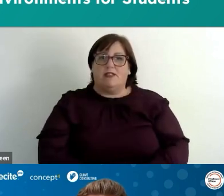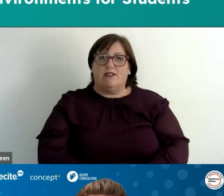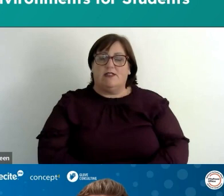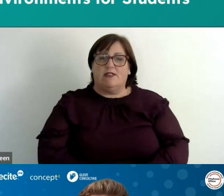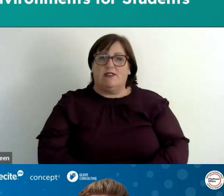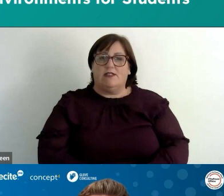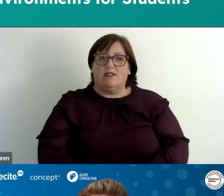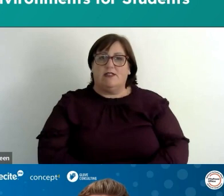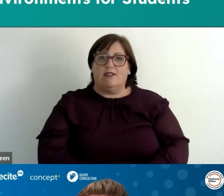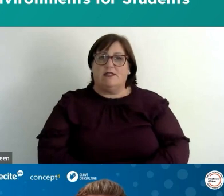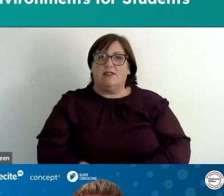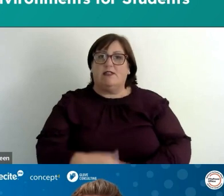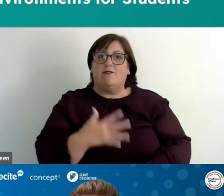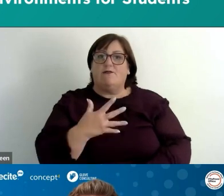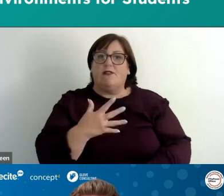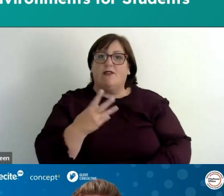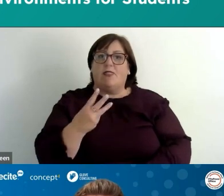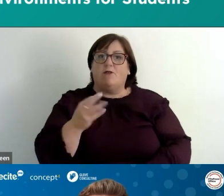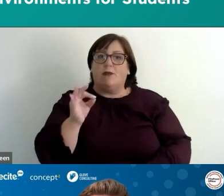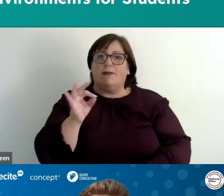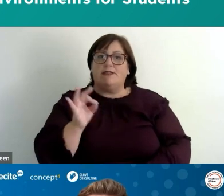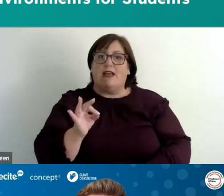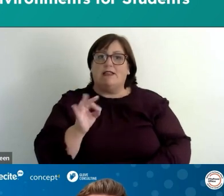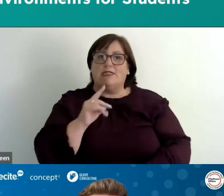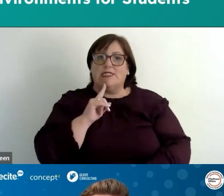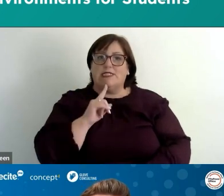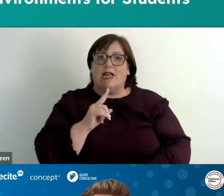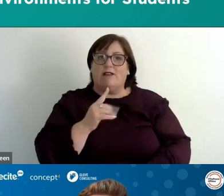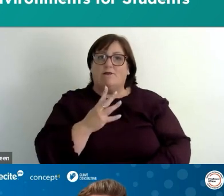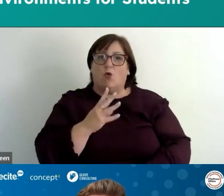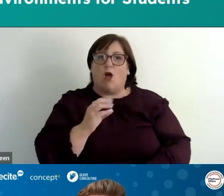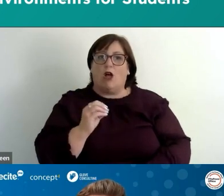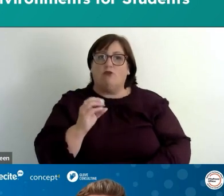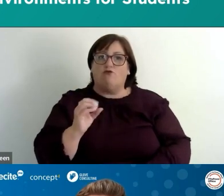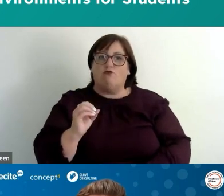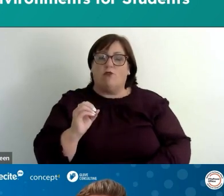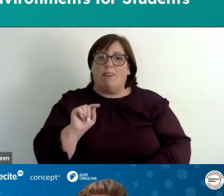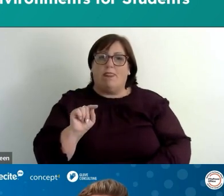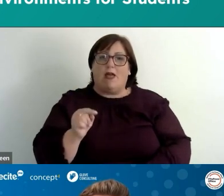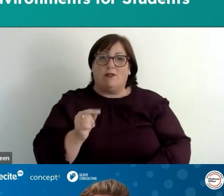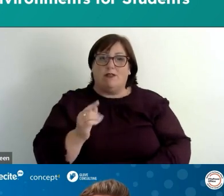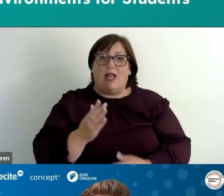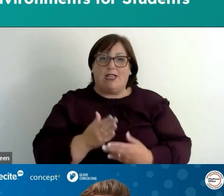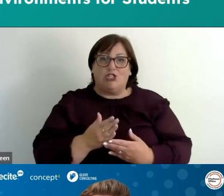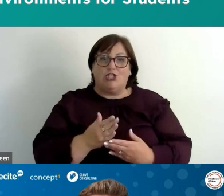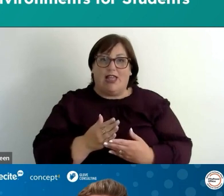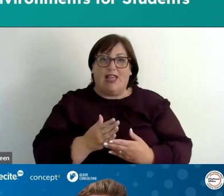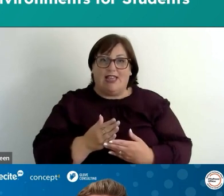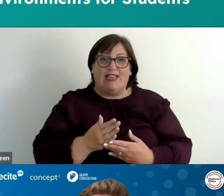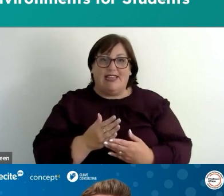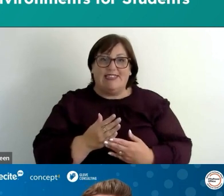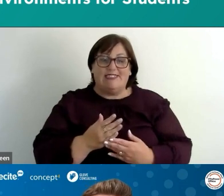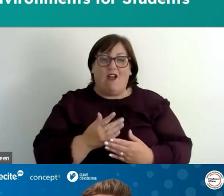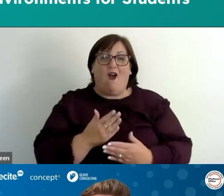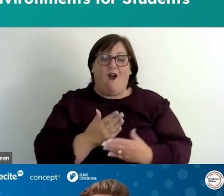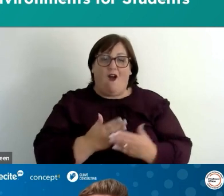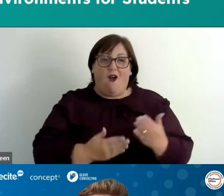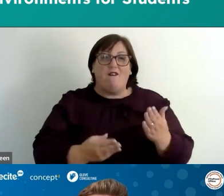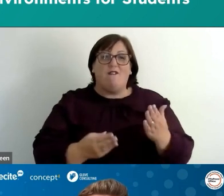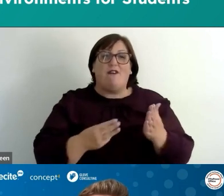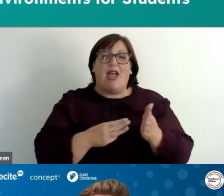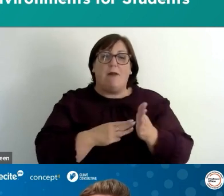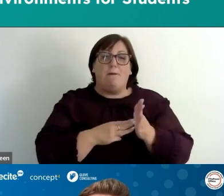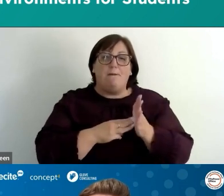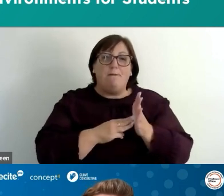53% have said 400,000. It's actually 500,000. And once again, this plays into